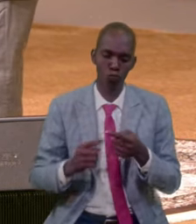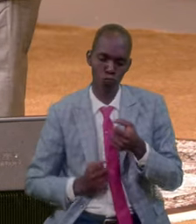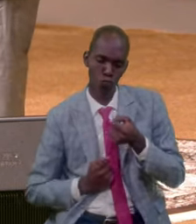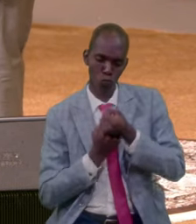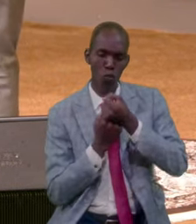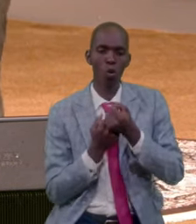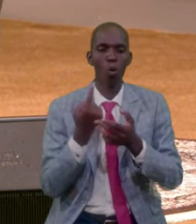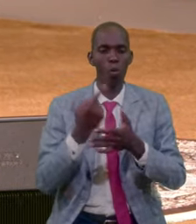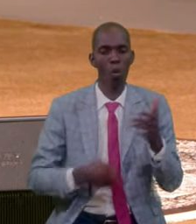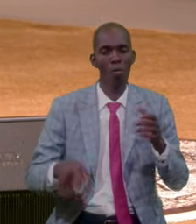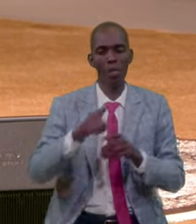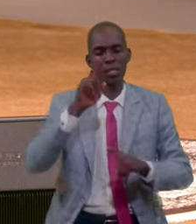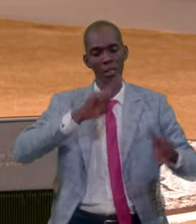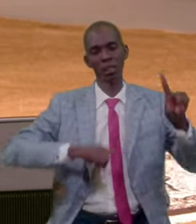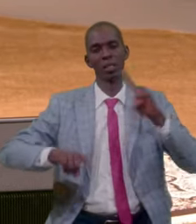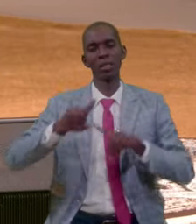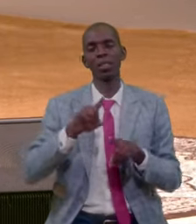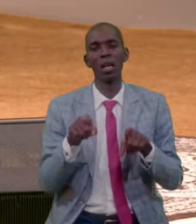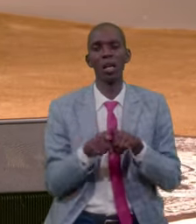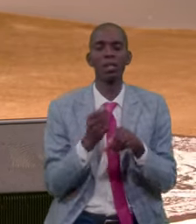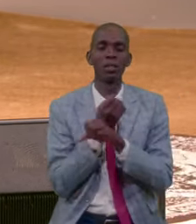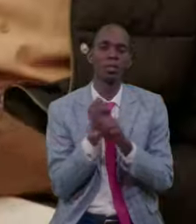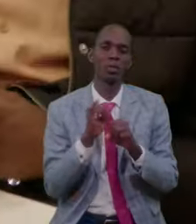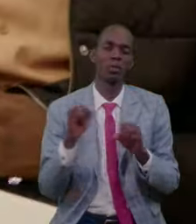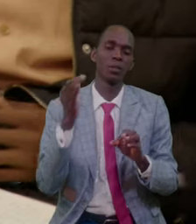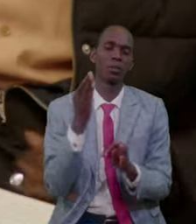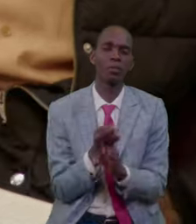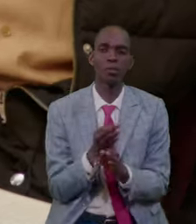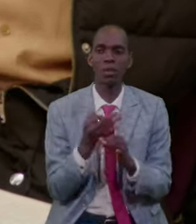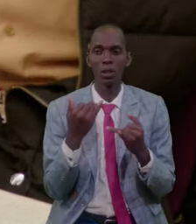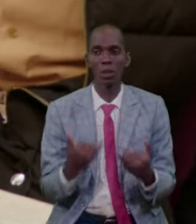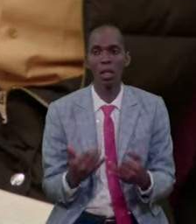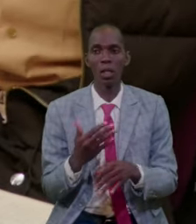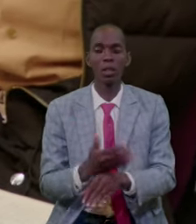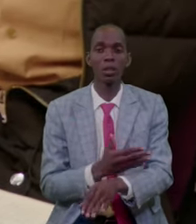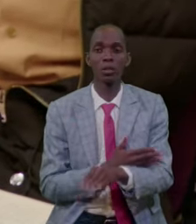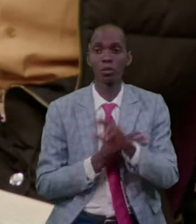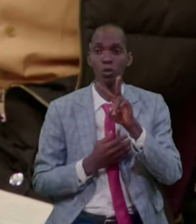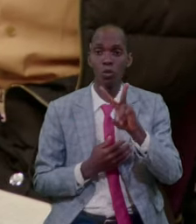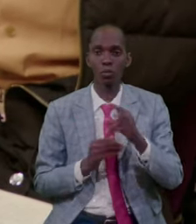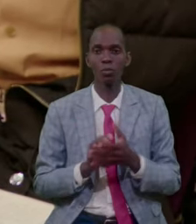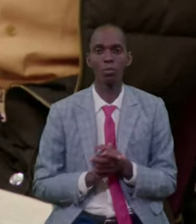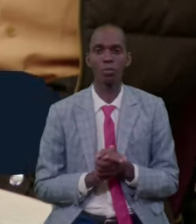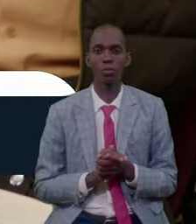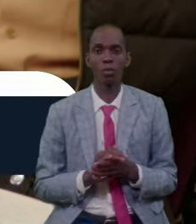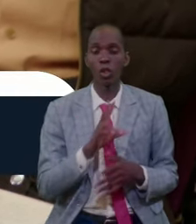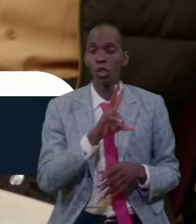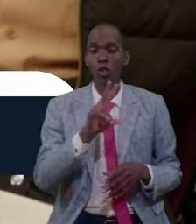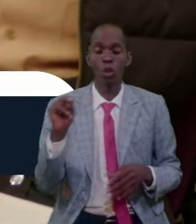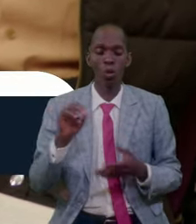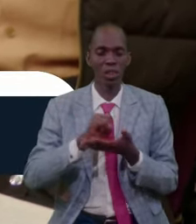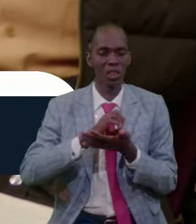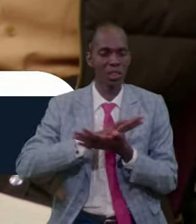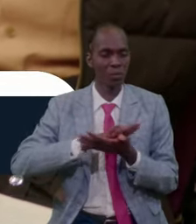saving faith. We're looking at number two now. Number two, we're looking at no sanctifying